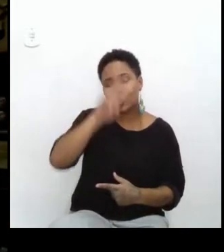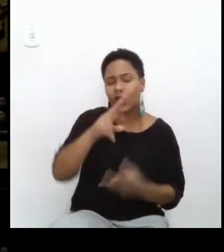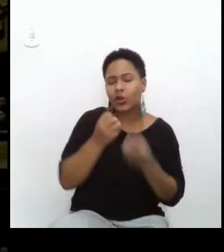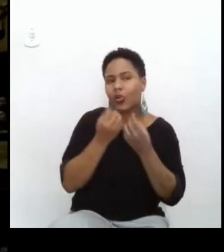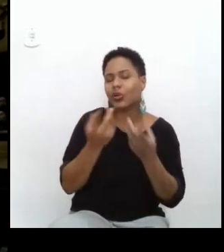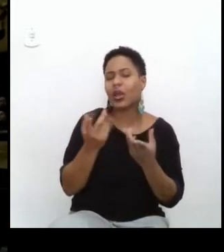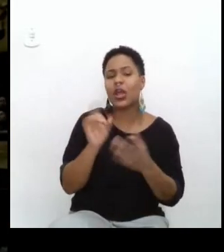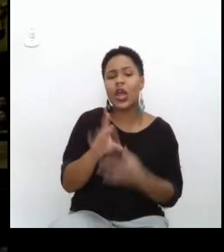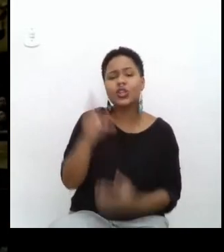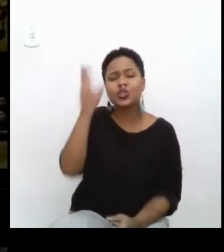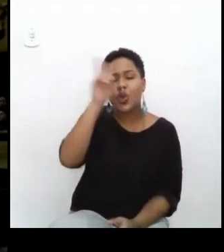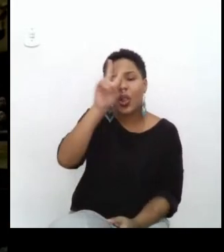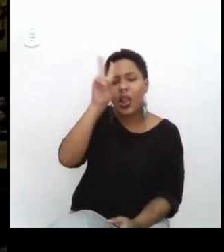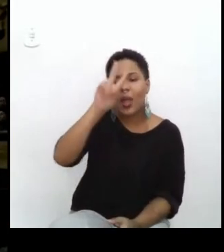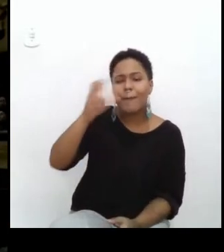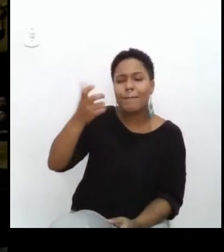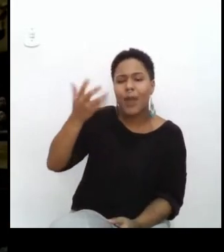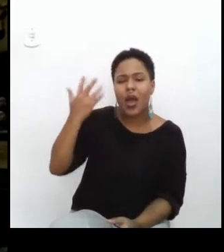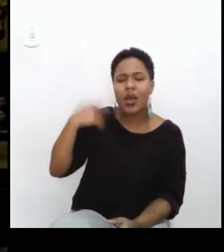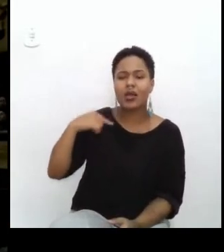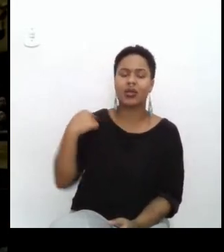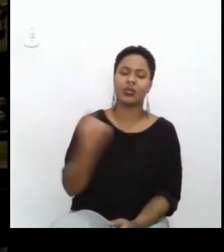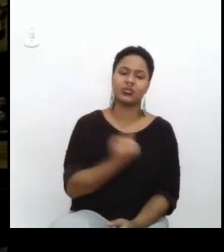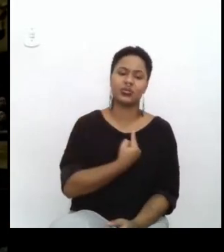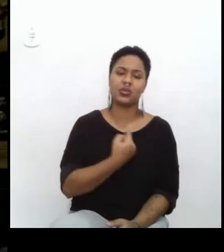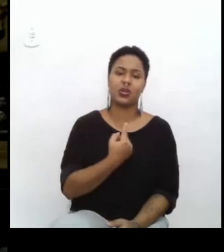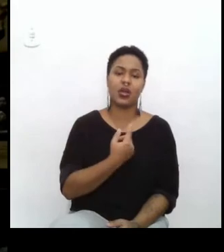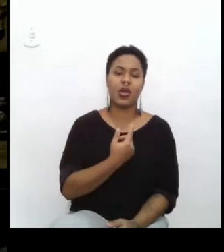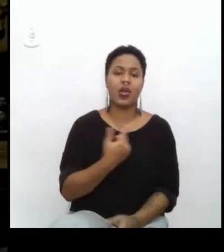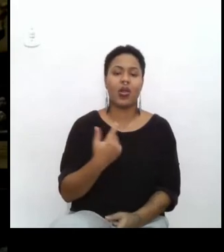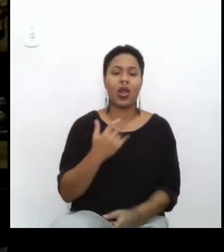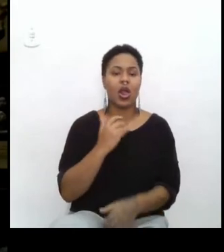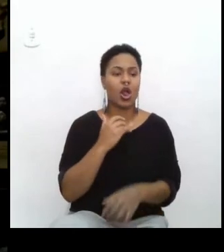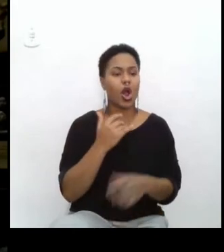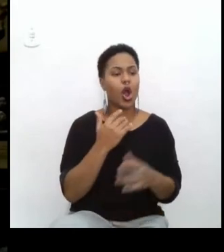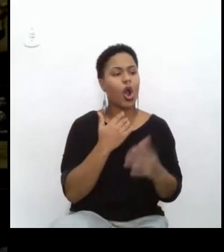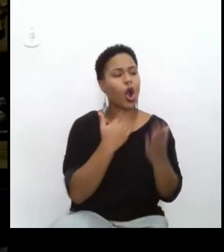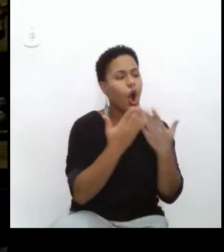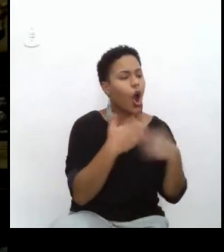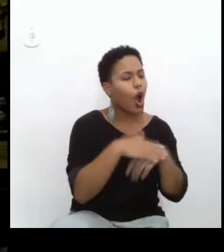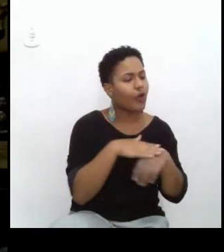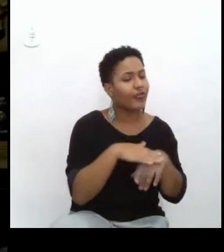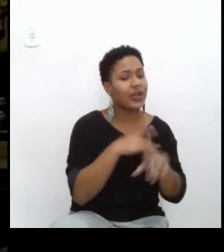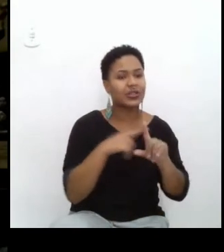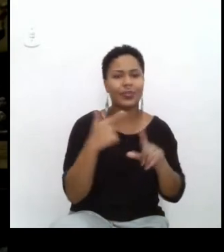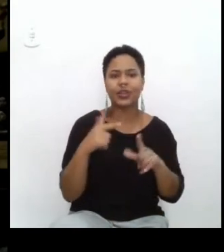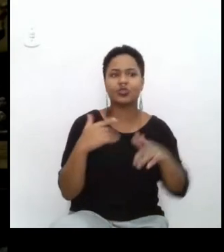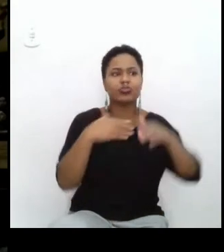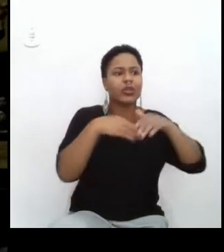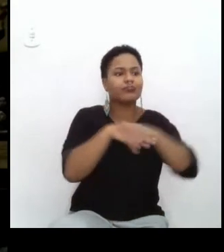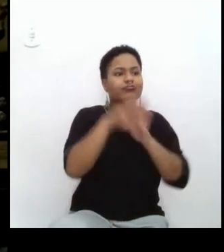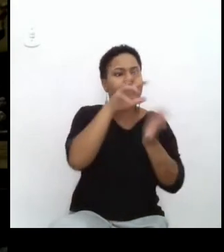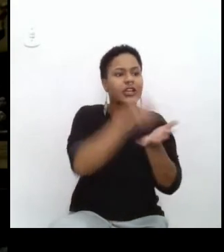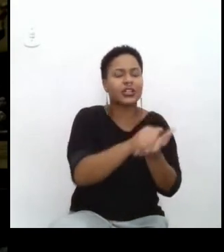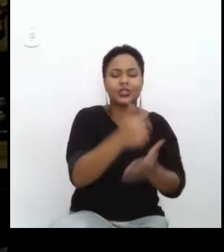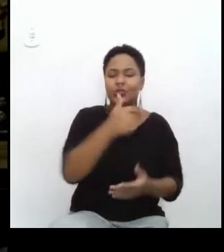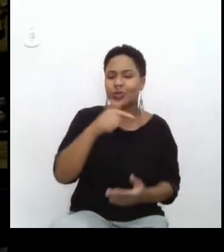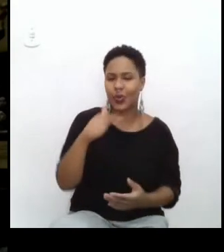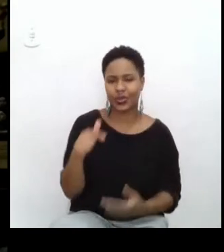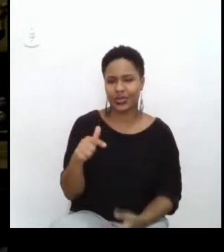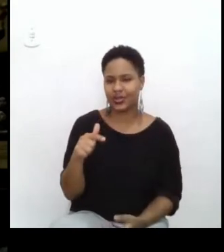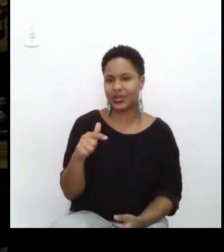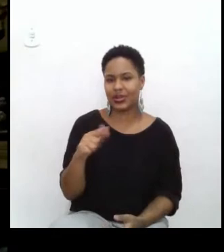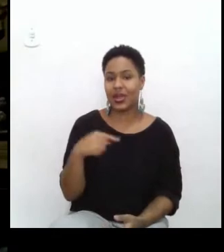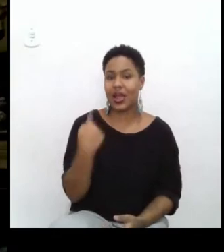each other Now no one we don't have a quick AIDS now you can not publish can not come from